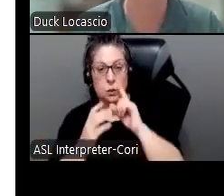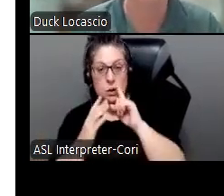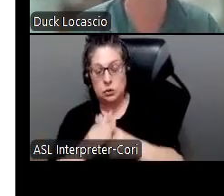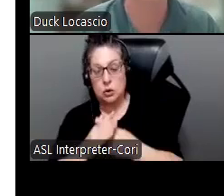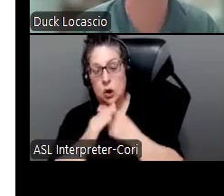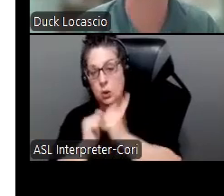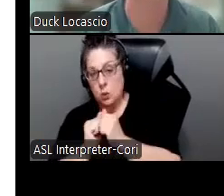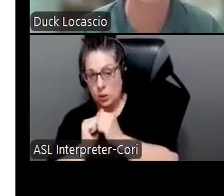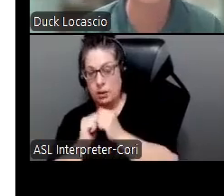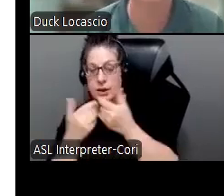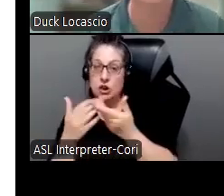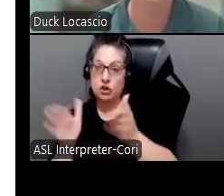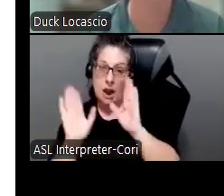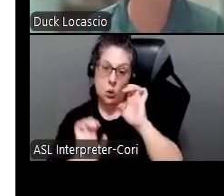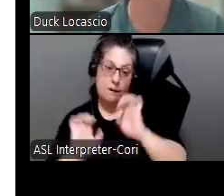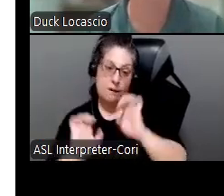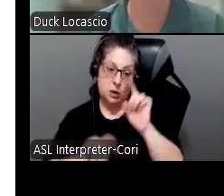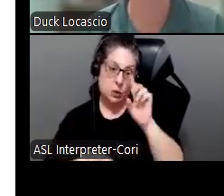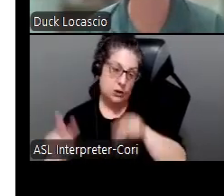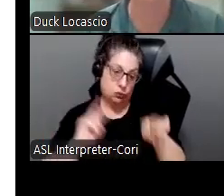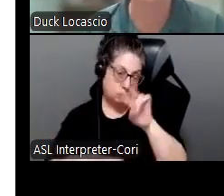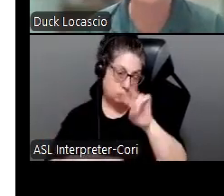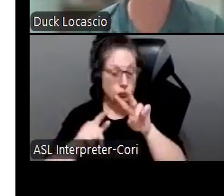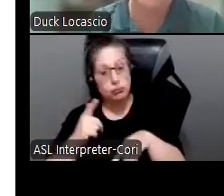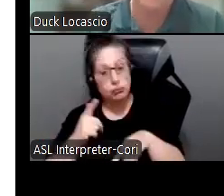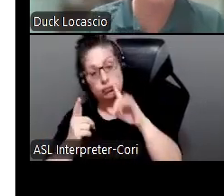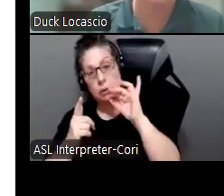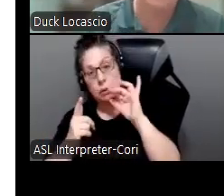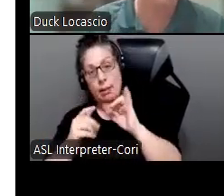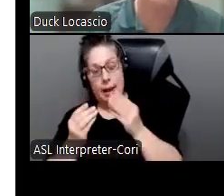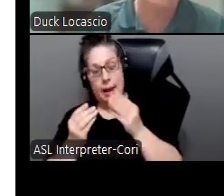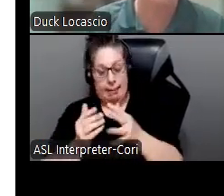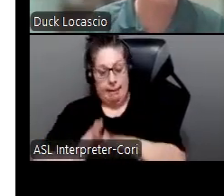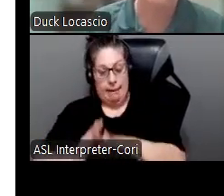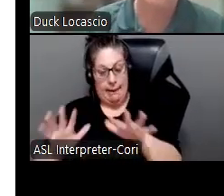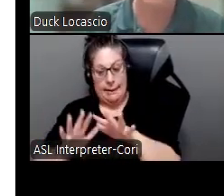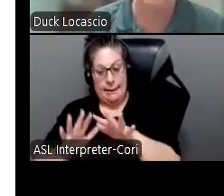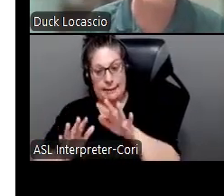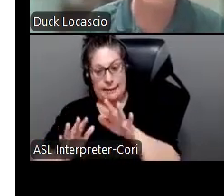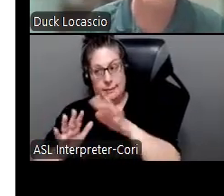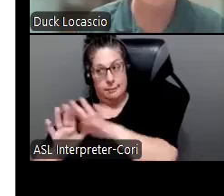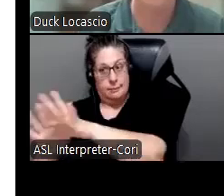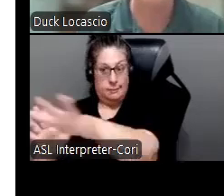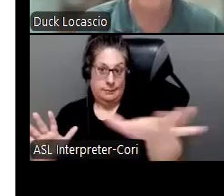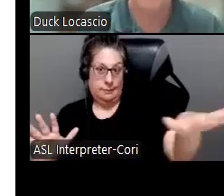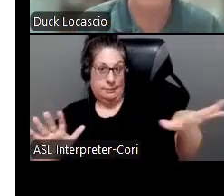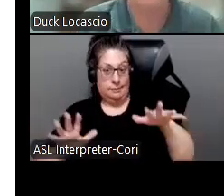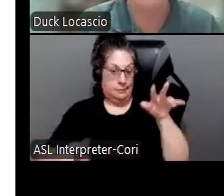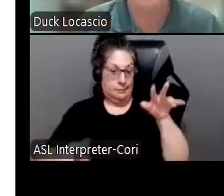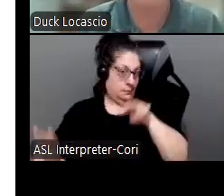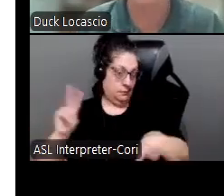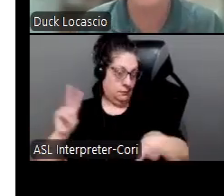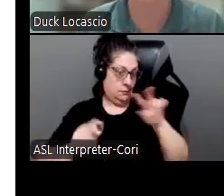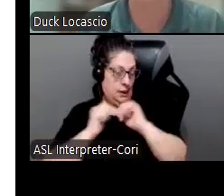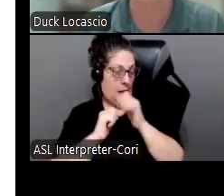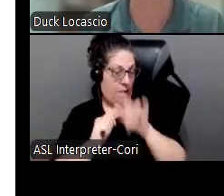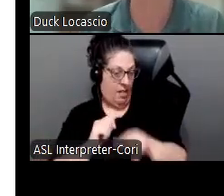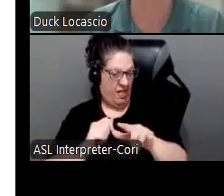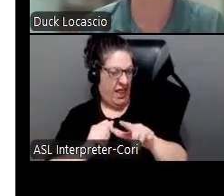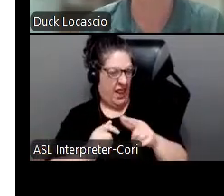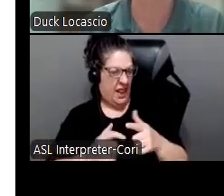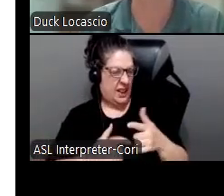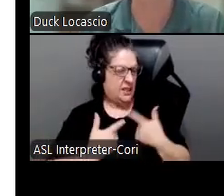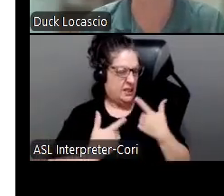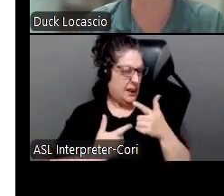with a general evaluation, kind of at the landscape scale, and just how that habitat